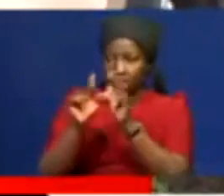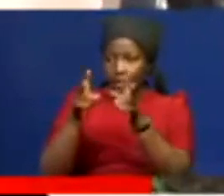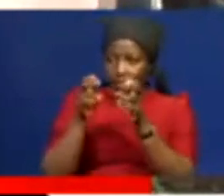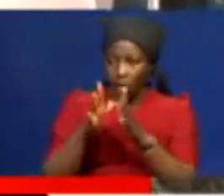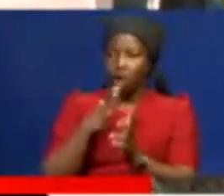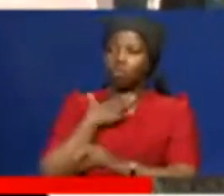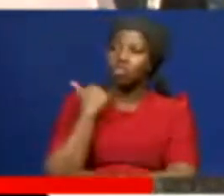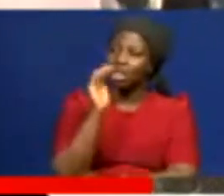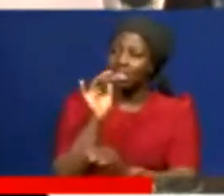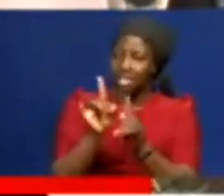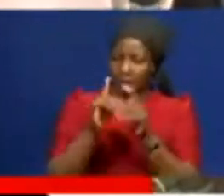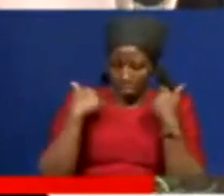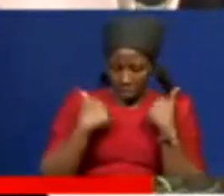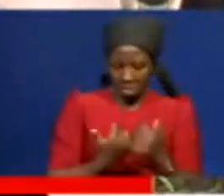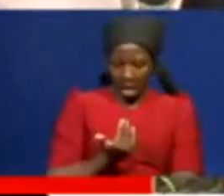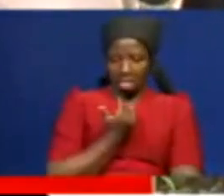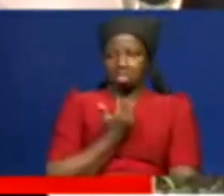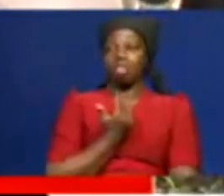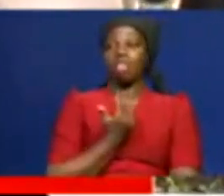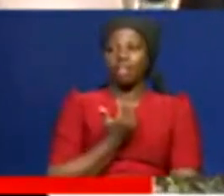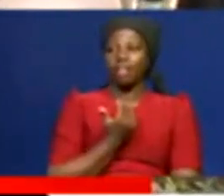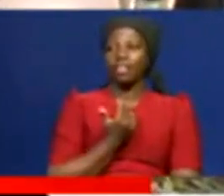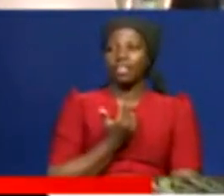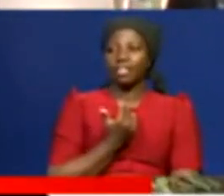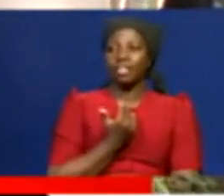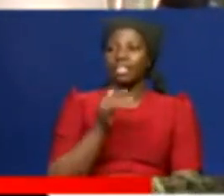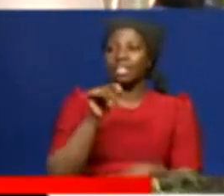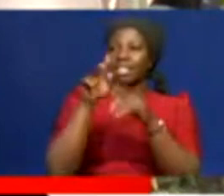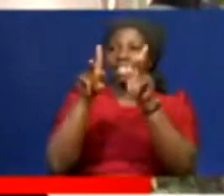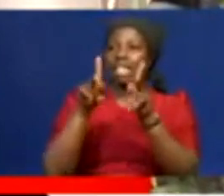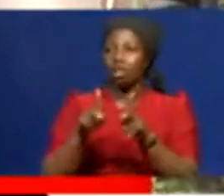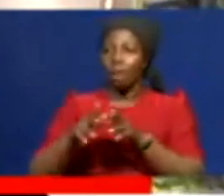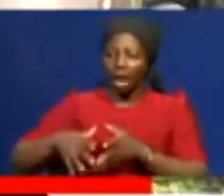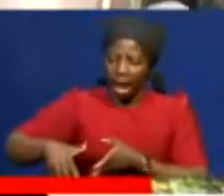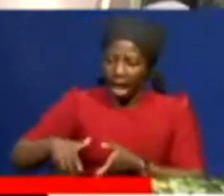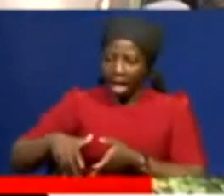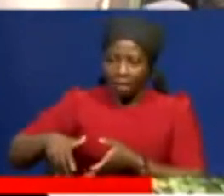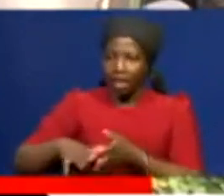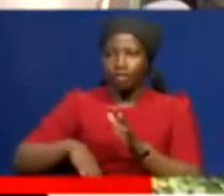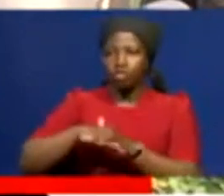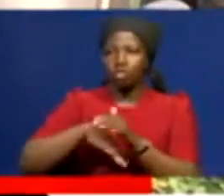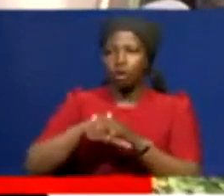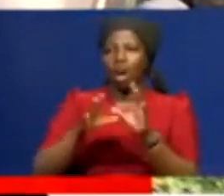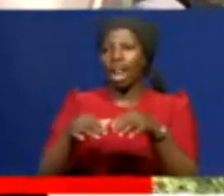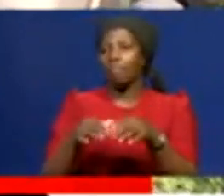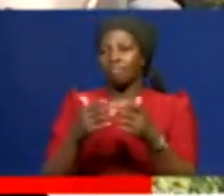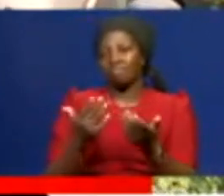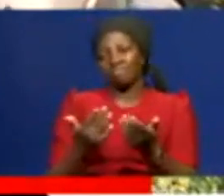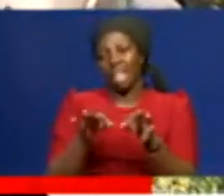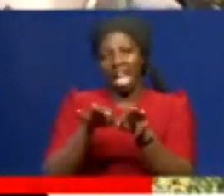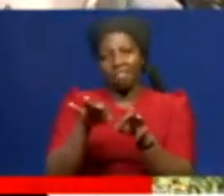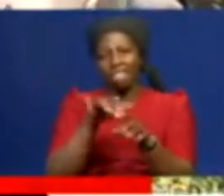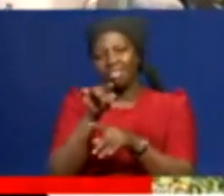ask, which I've also been asking myself, it is Kisumu Rugby Football Club, and I just paint for us a picture. How